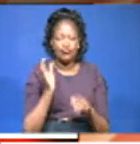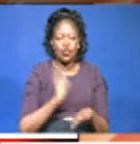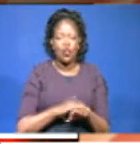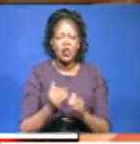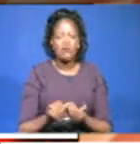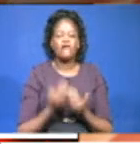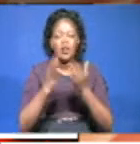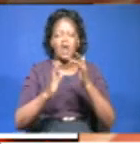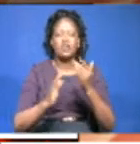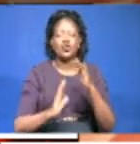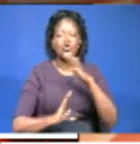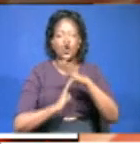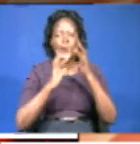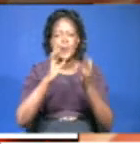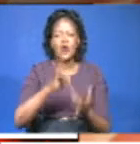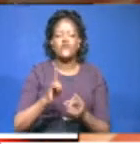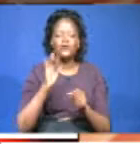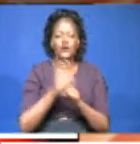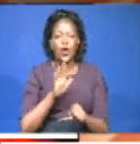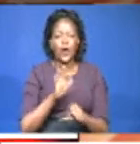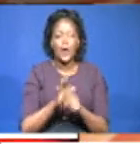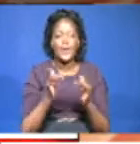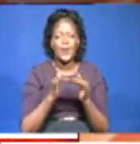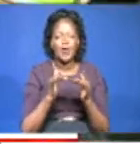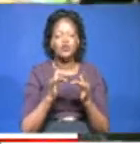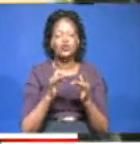priority for most online shoppers.